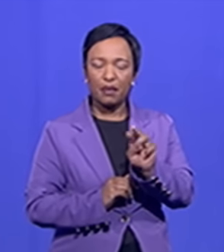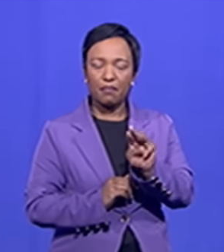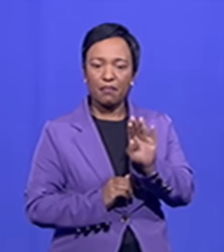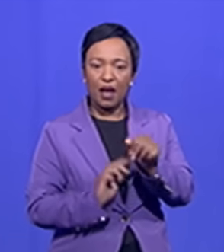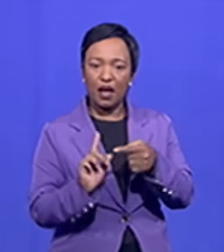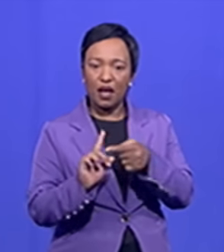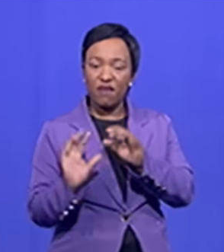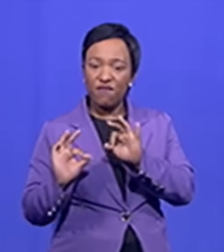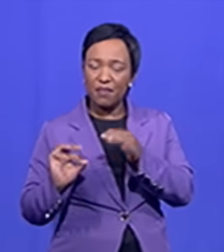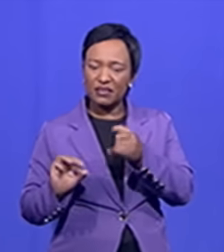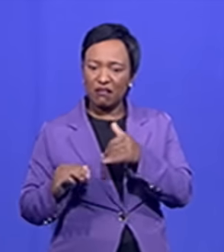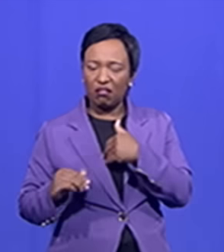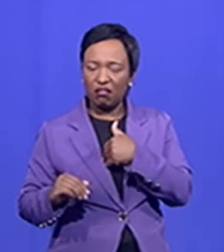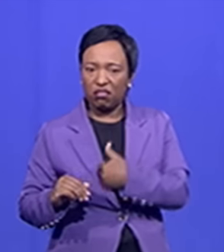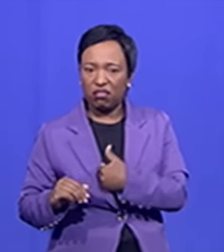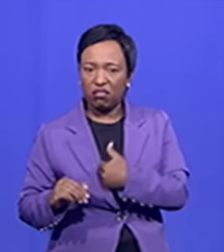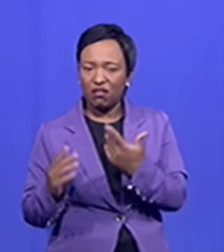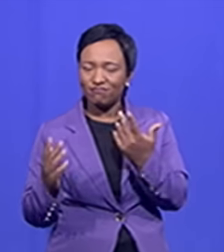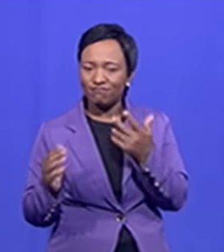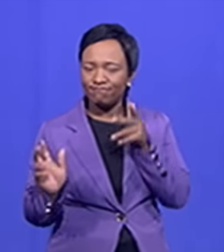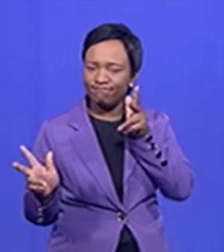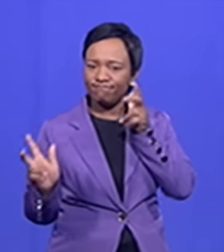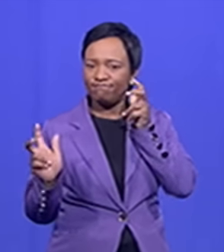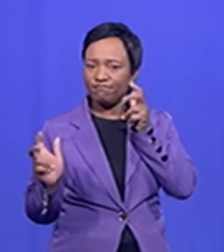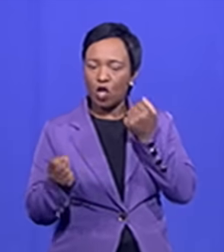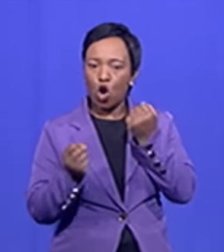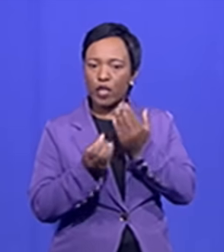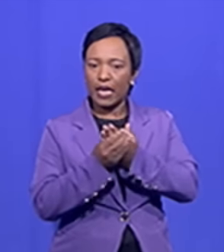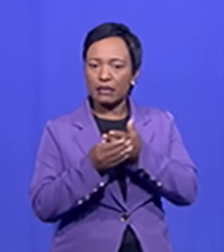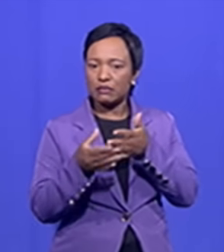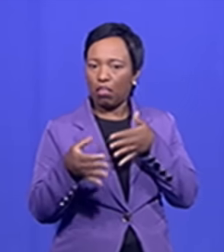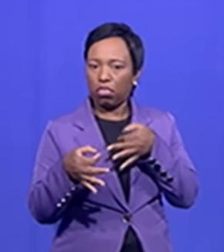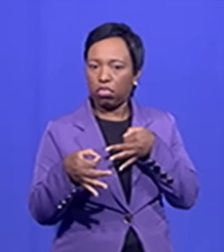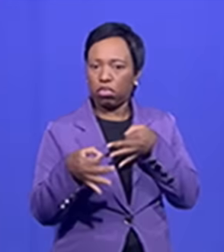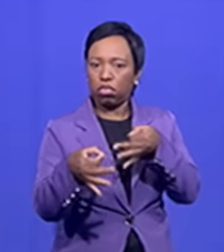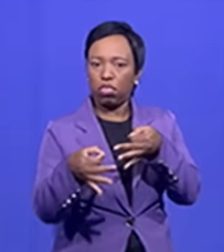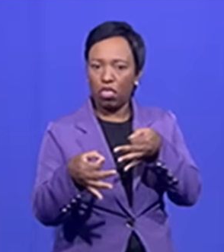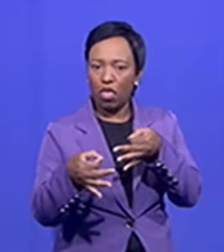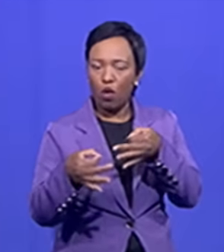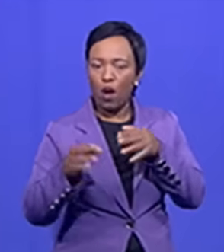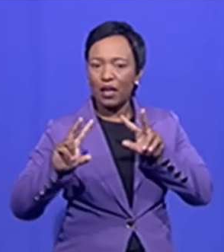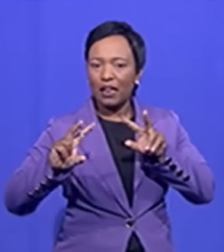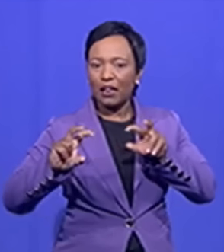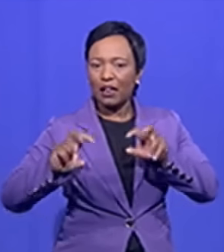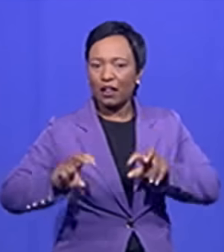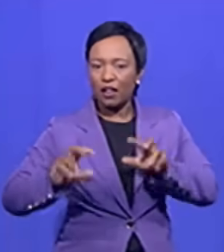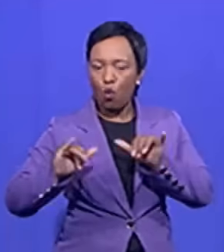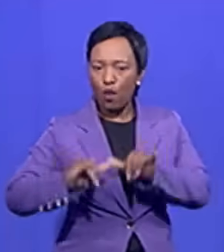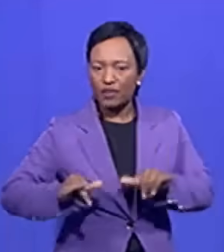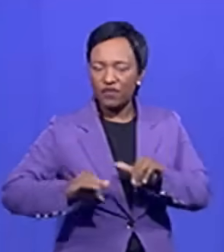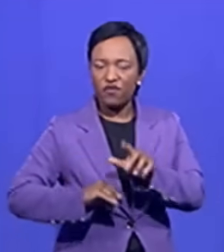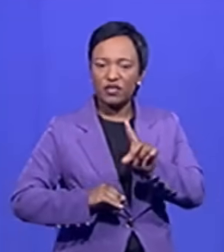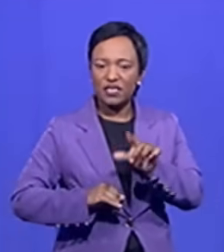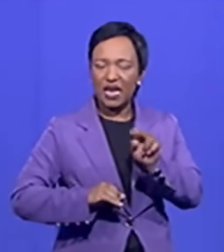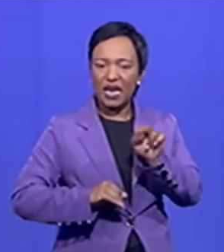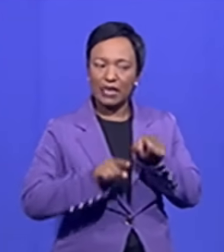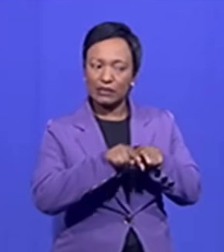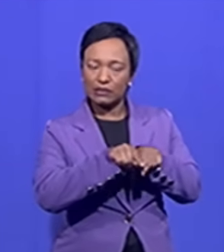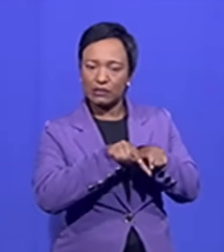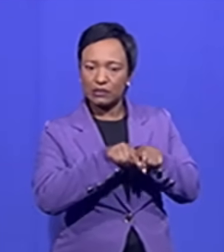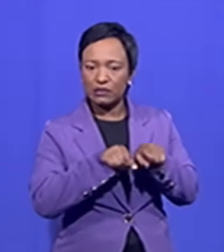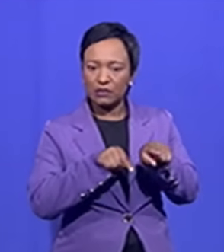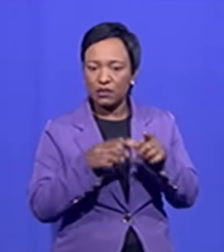utlwile botlhoko morago ga gore ba utlwe gore tsheko e diegisitswe ke dipatlisiso tsa forensiki. Bothati jwa bosekisi bo